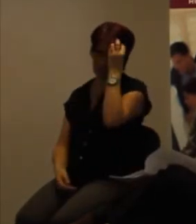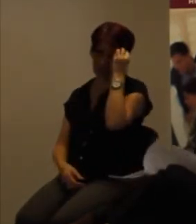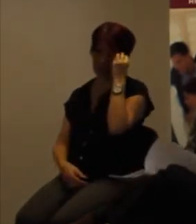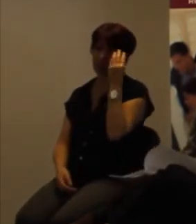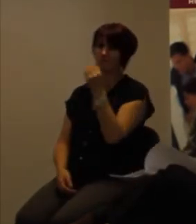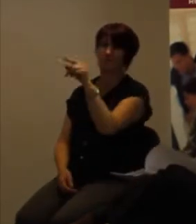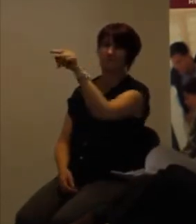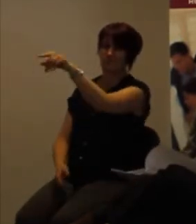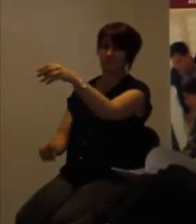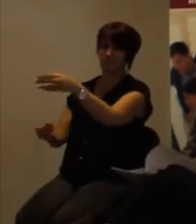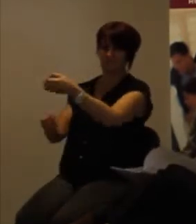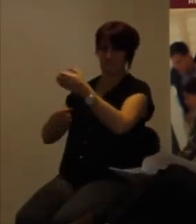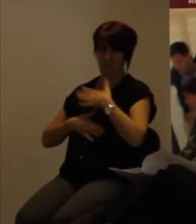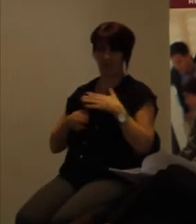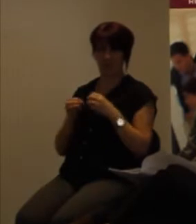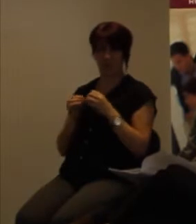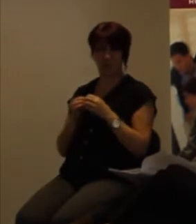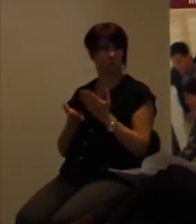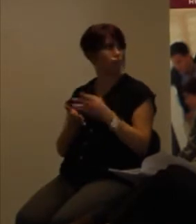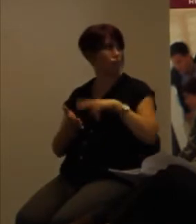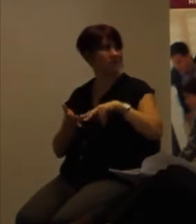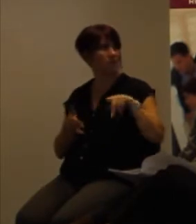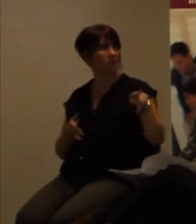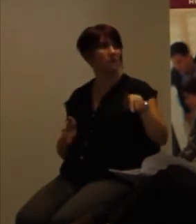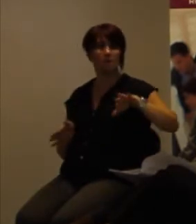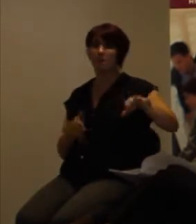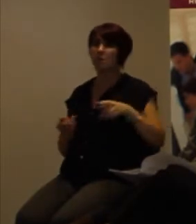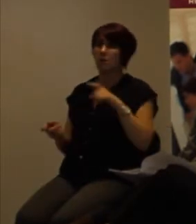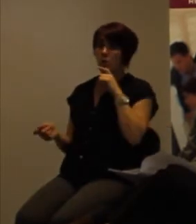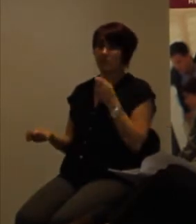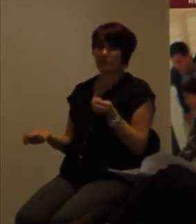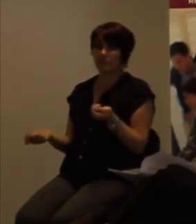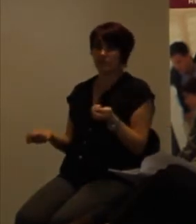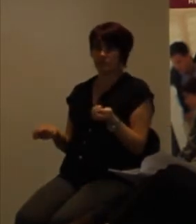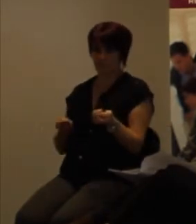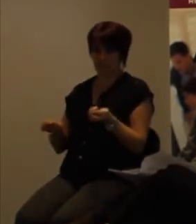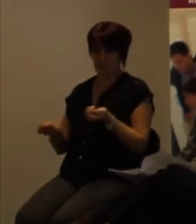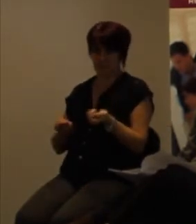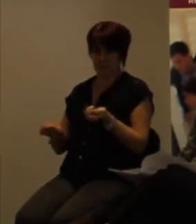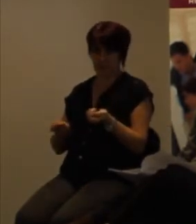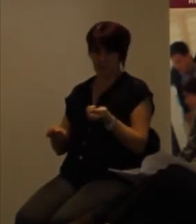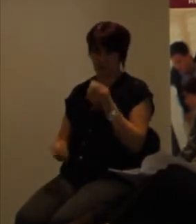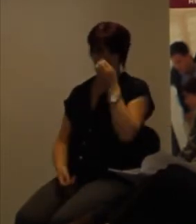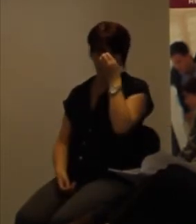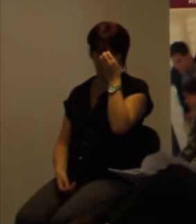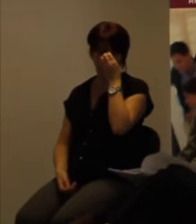had a reader. We're looking at facilitators now. So these are people that would facilitate the